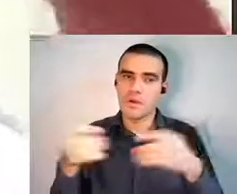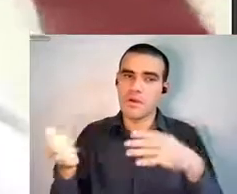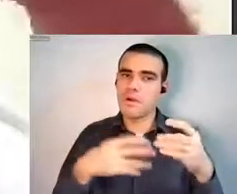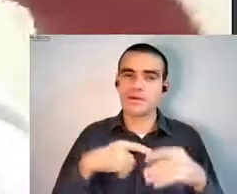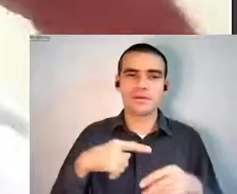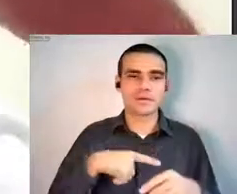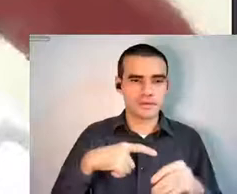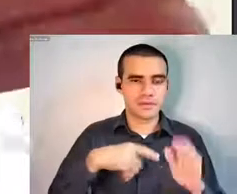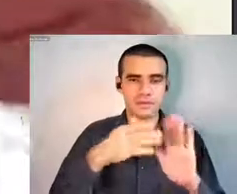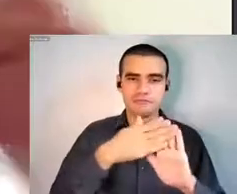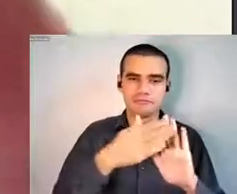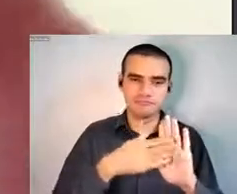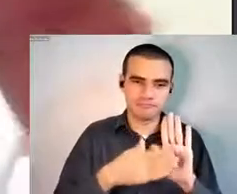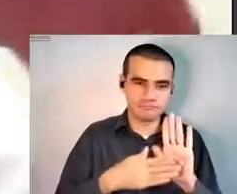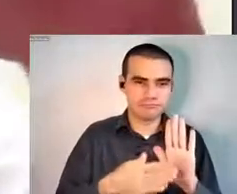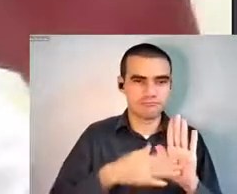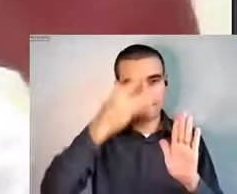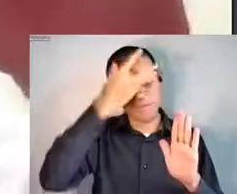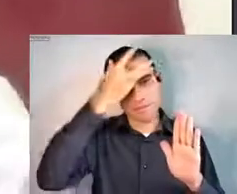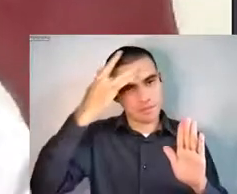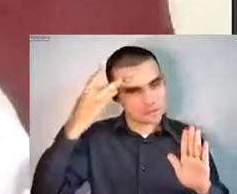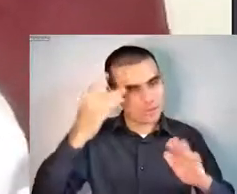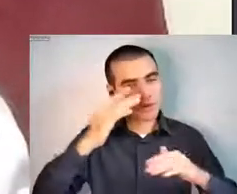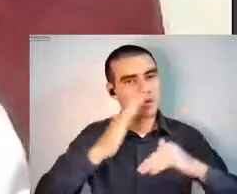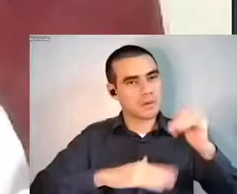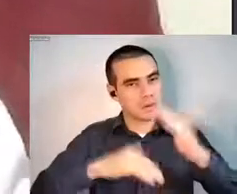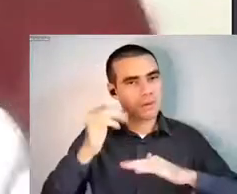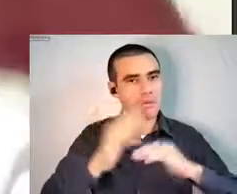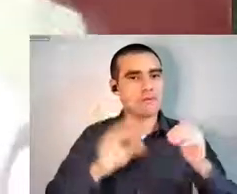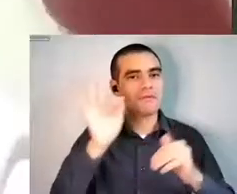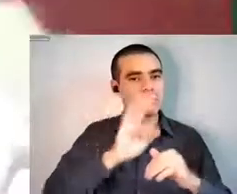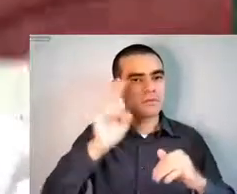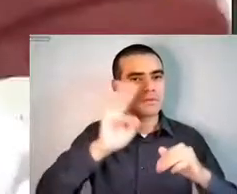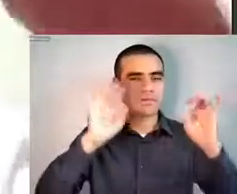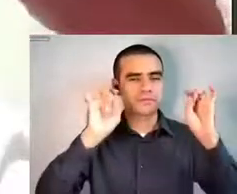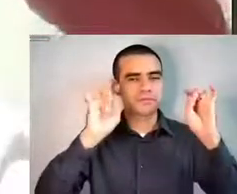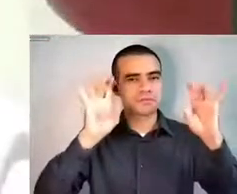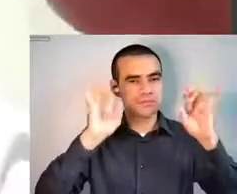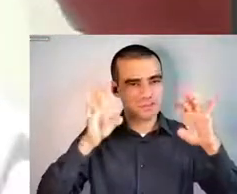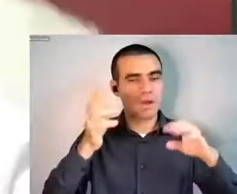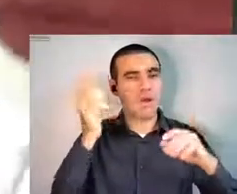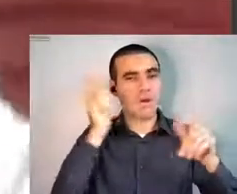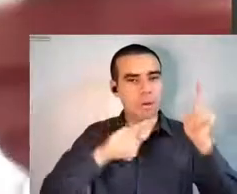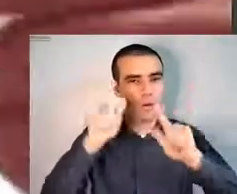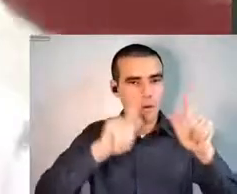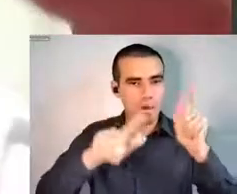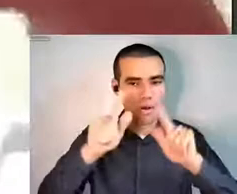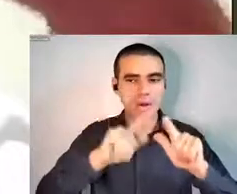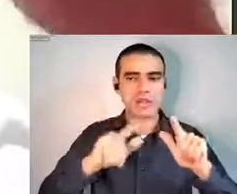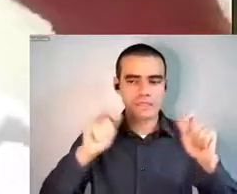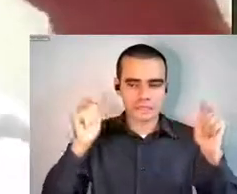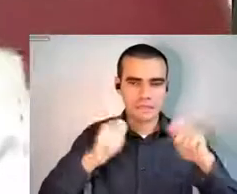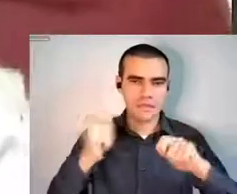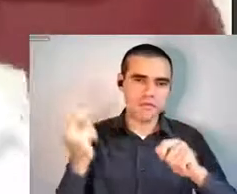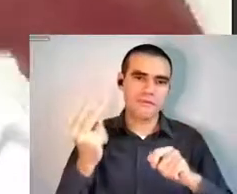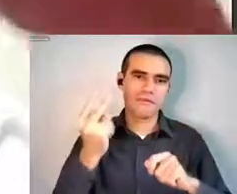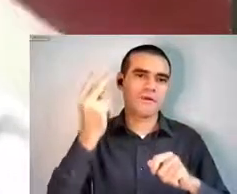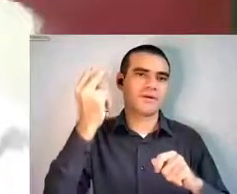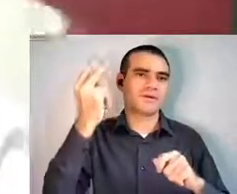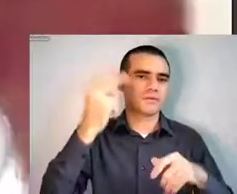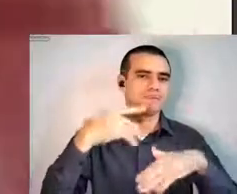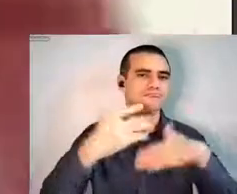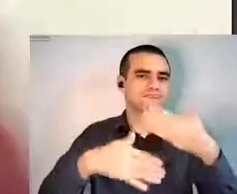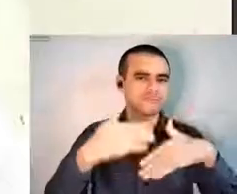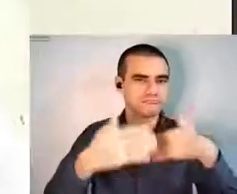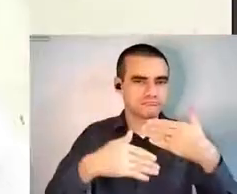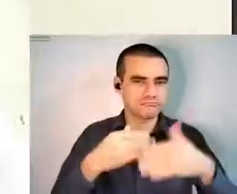of innovation guided by people with high academic qualification, what generates